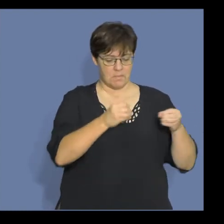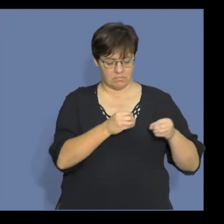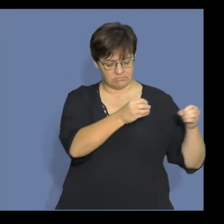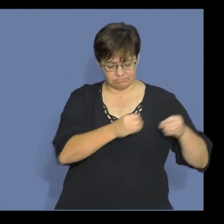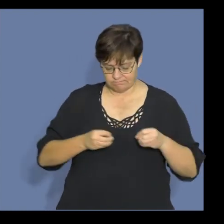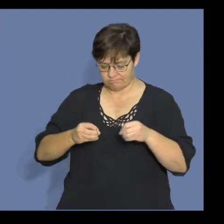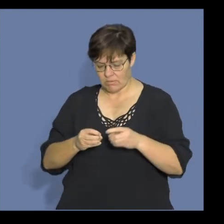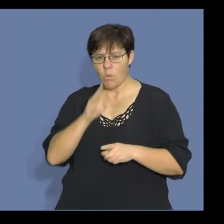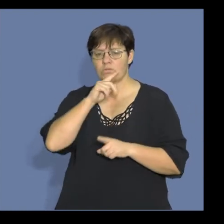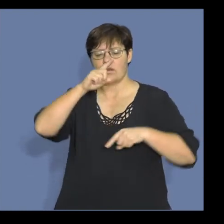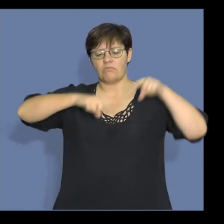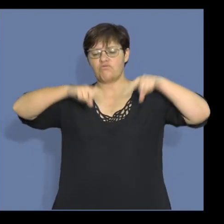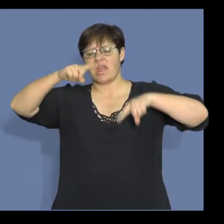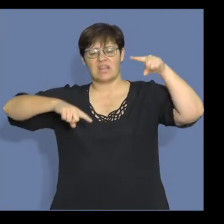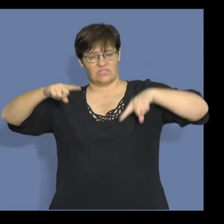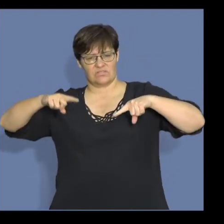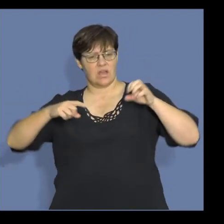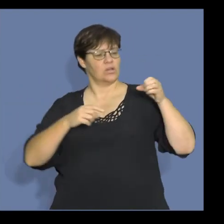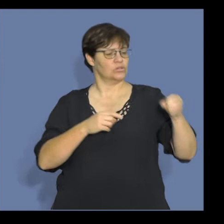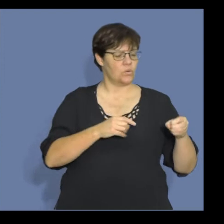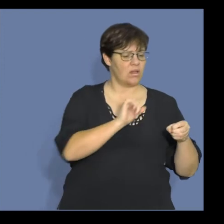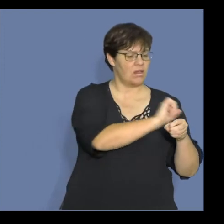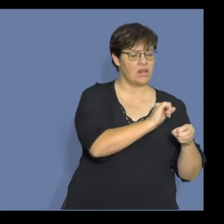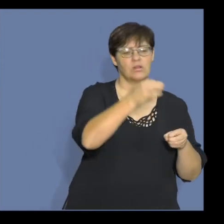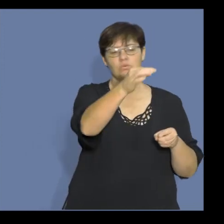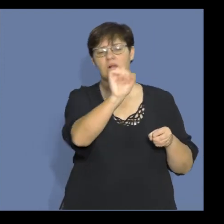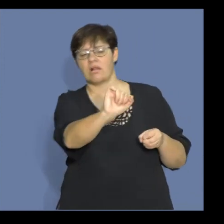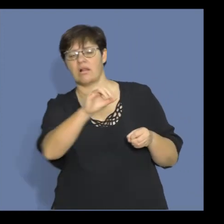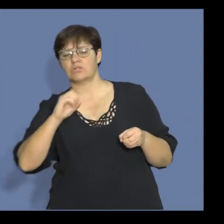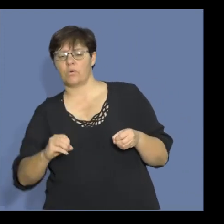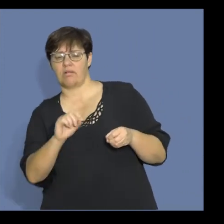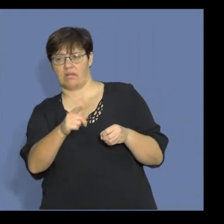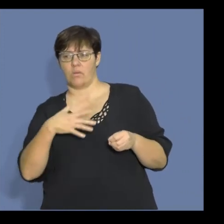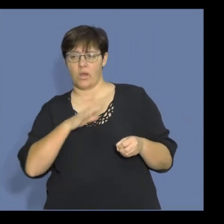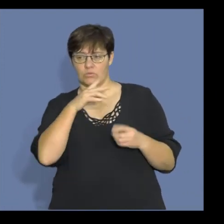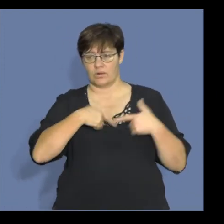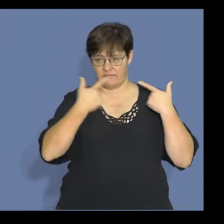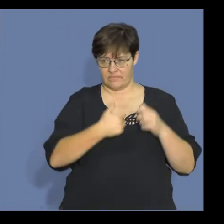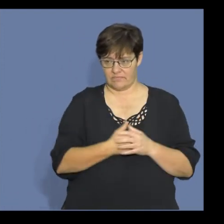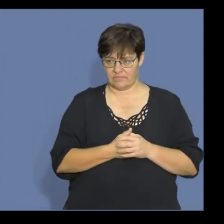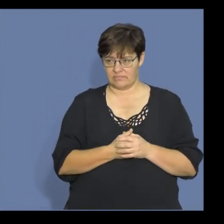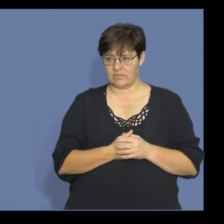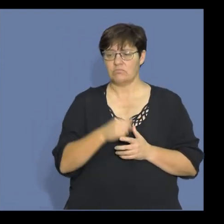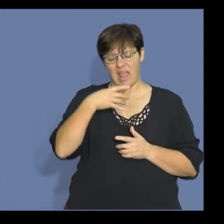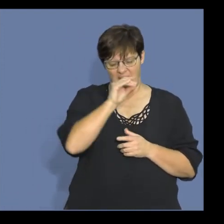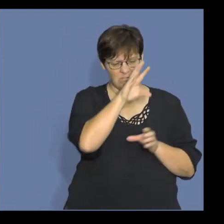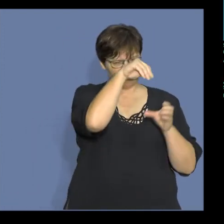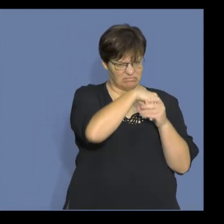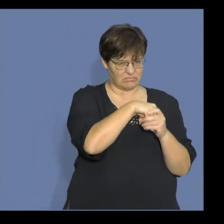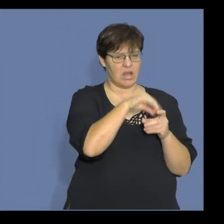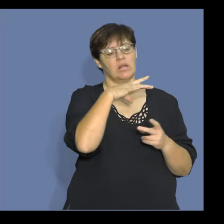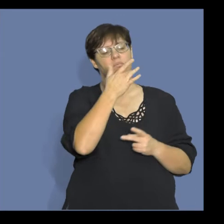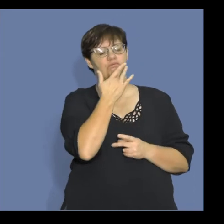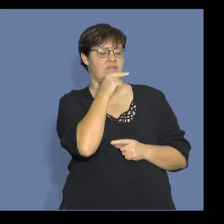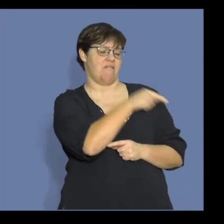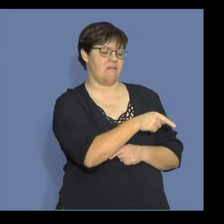in which pH range different soil animals prefer to live. And so that's essentially the context of this experiment, where soil